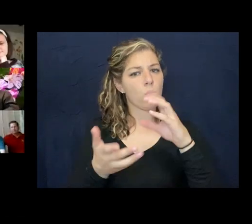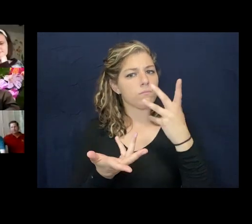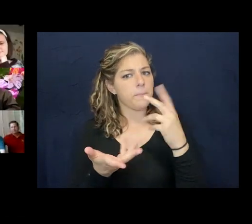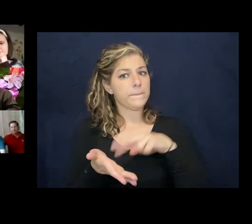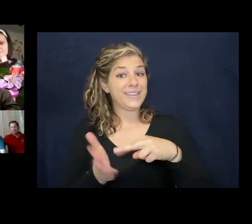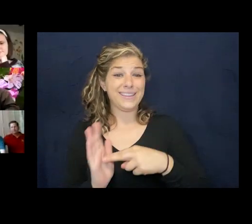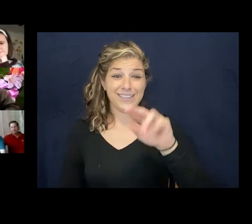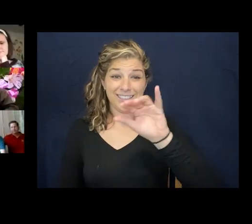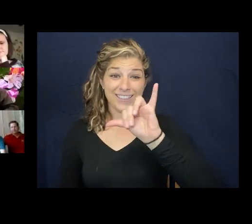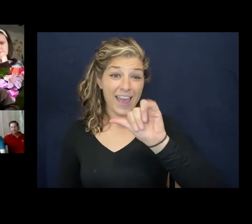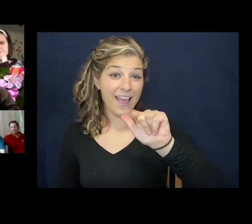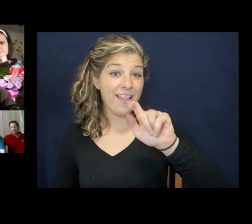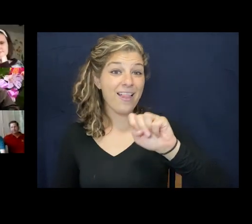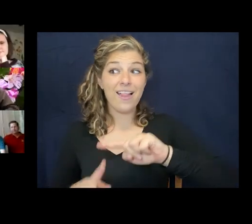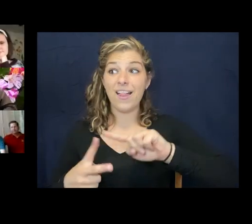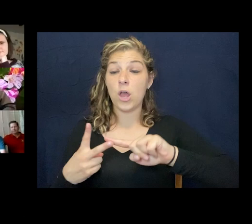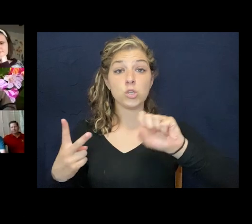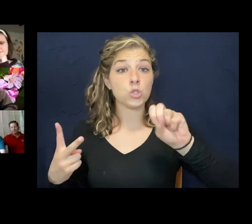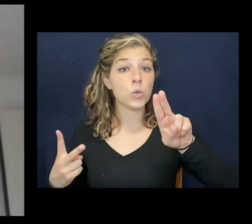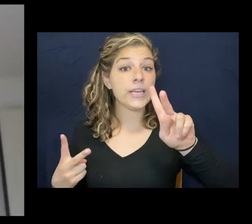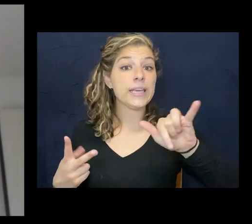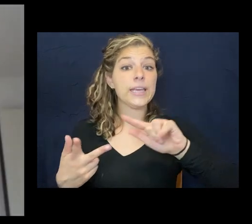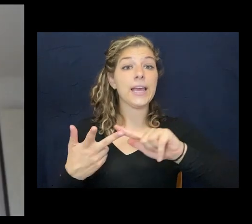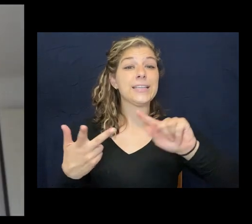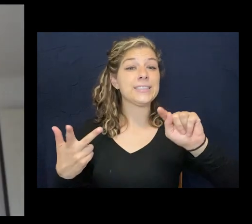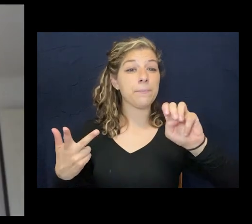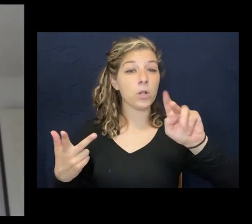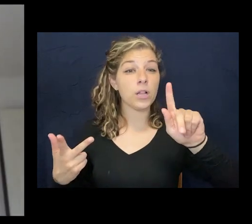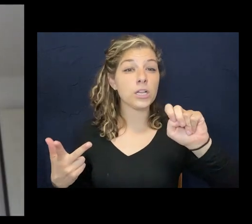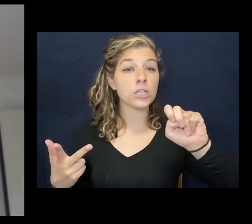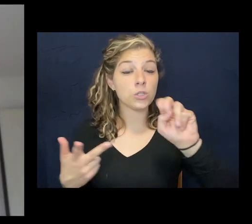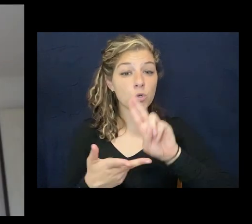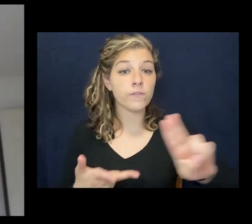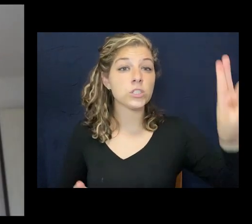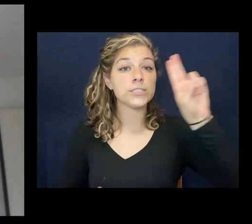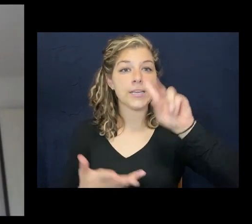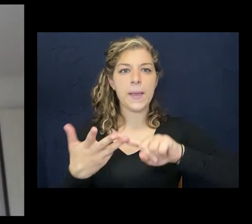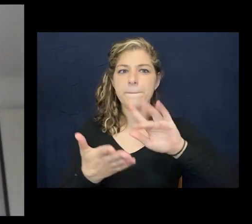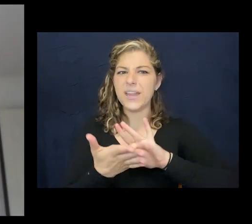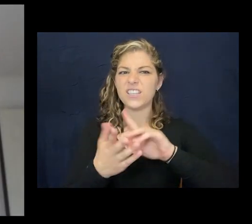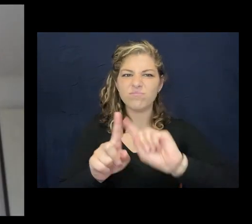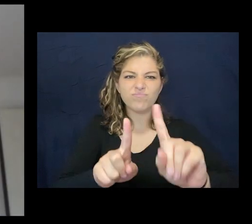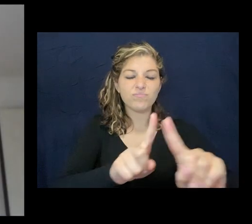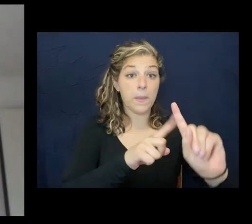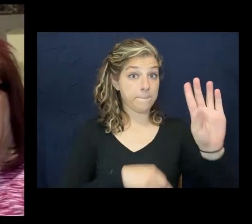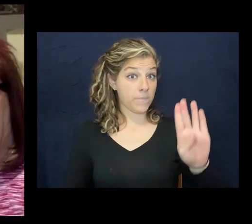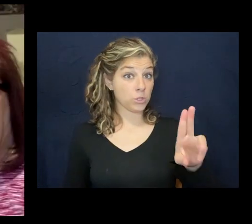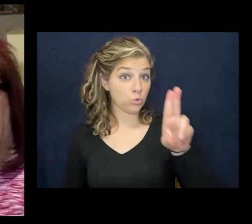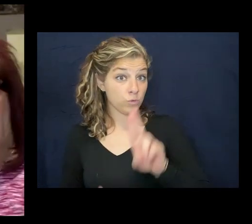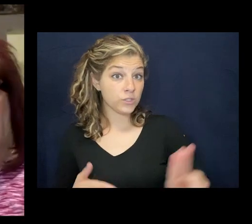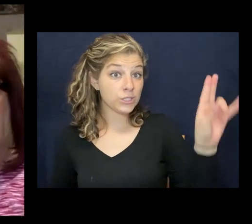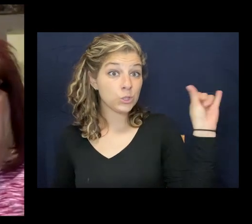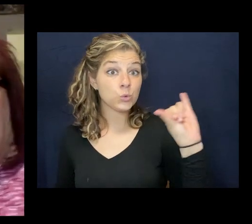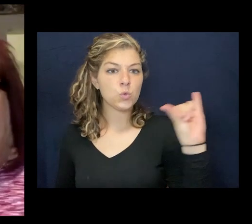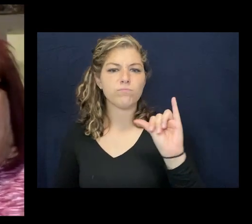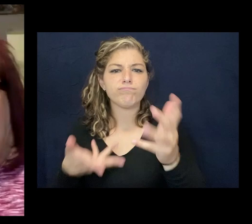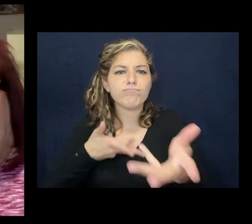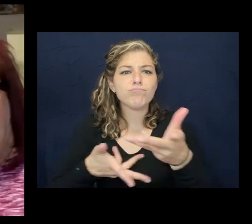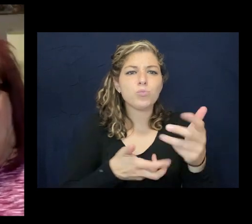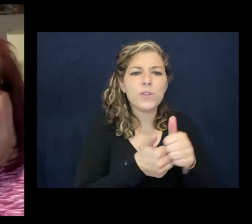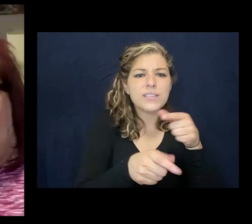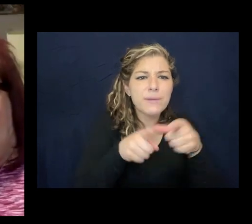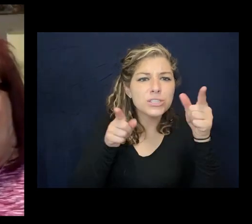institutions including Yale, SUNY Downstate, Temple University, Philadelphia College of Osteopathic Medicine, and Boston University interact